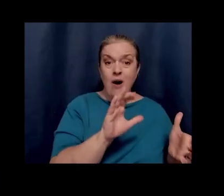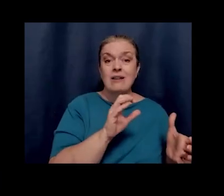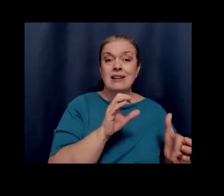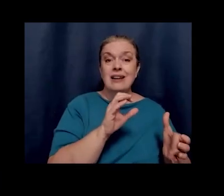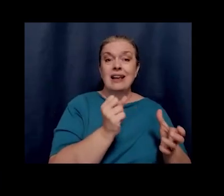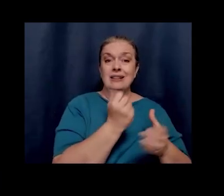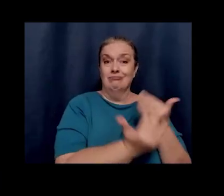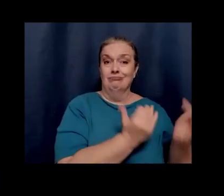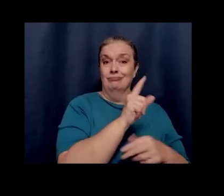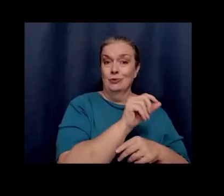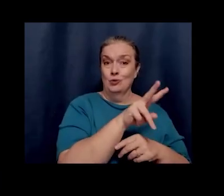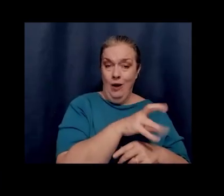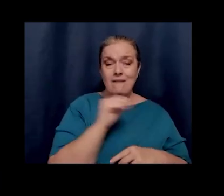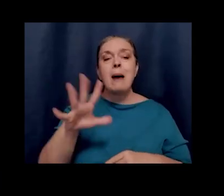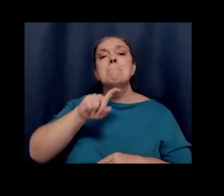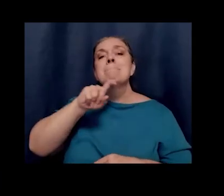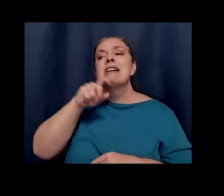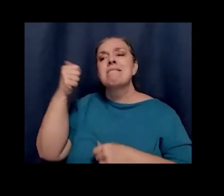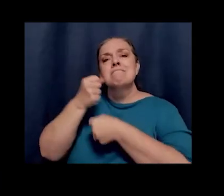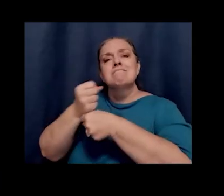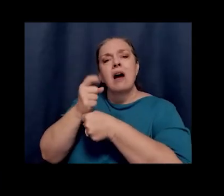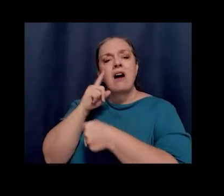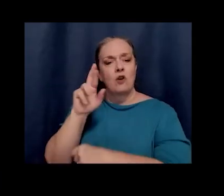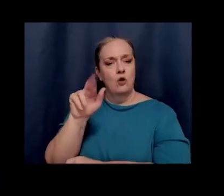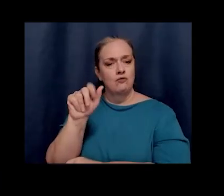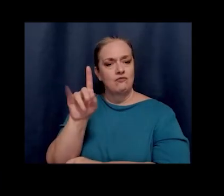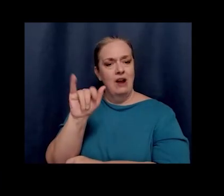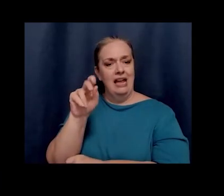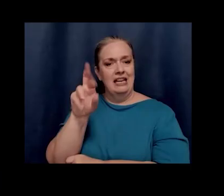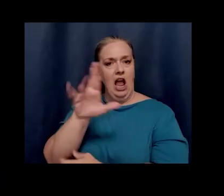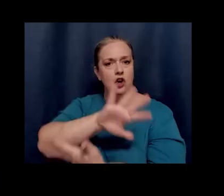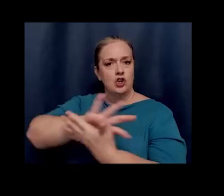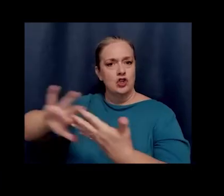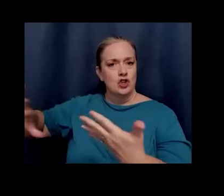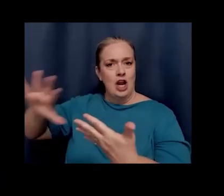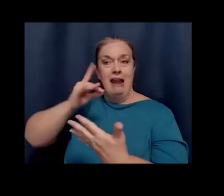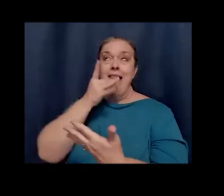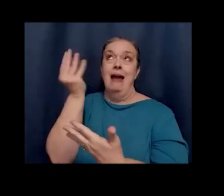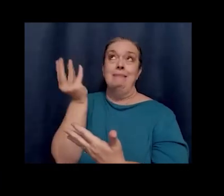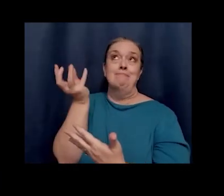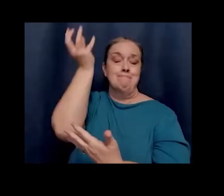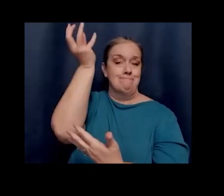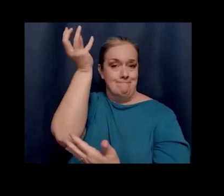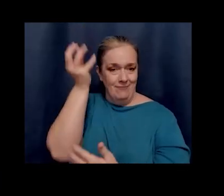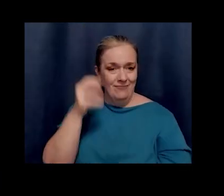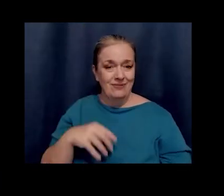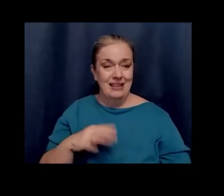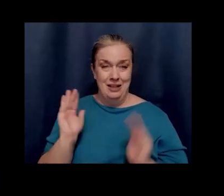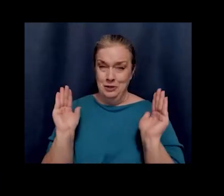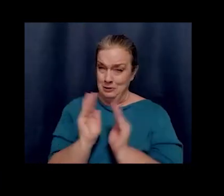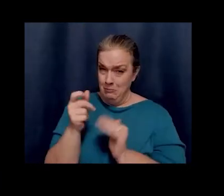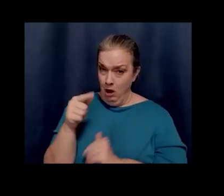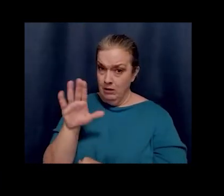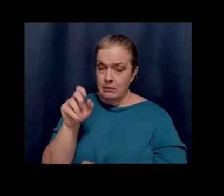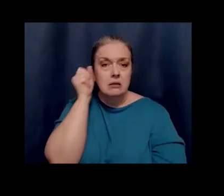metalwork of his own design on the radiator screen and light fixtures. And this small space is a reminder that many artists